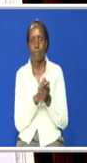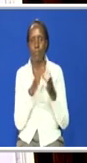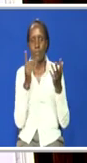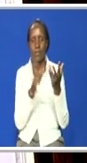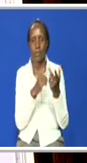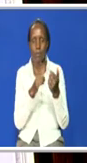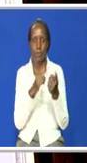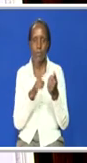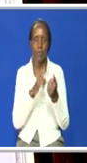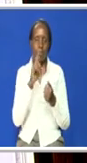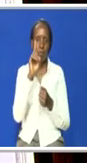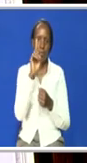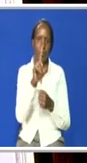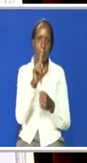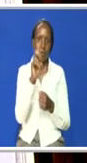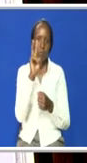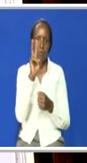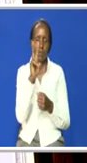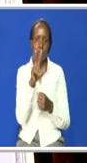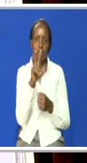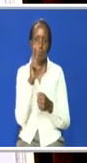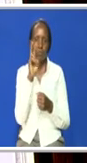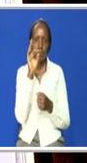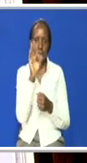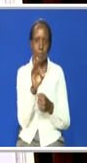Count one, two, three.